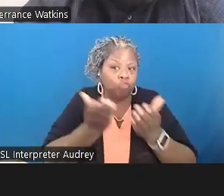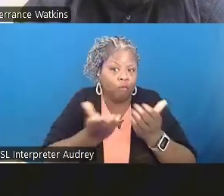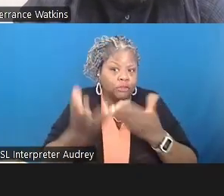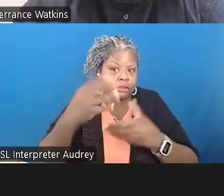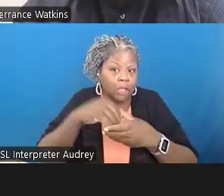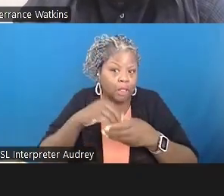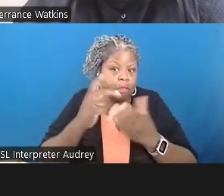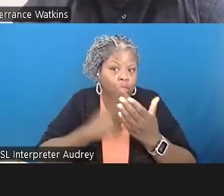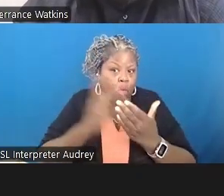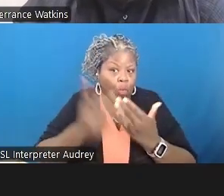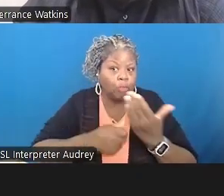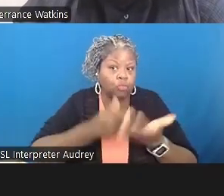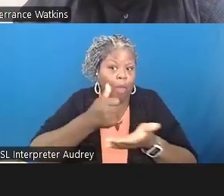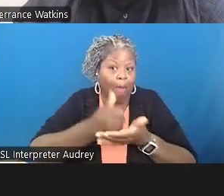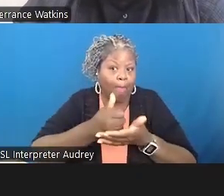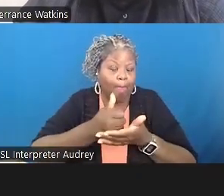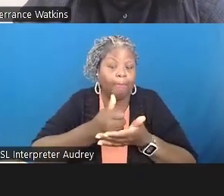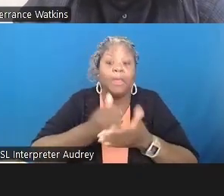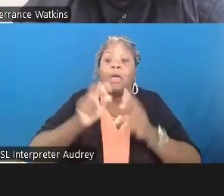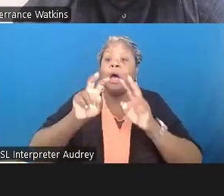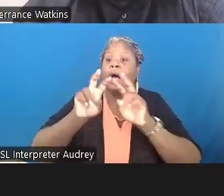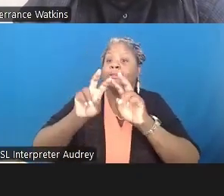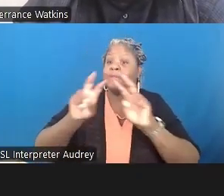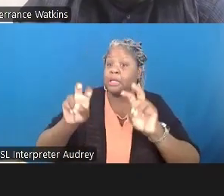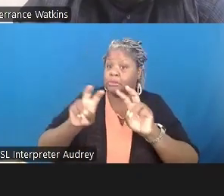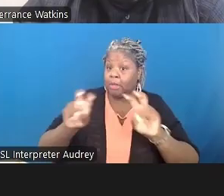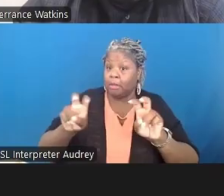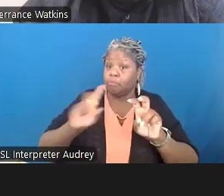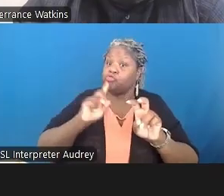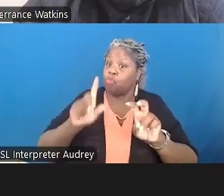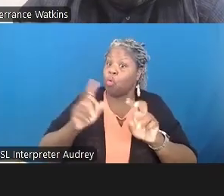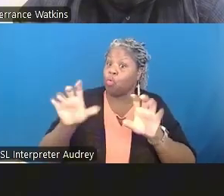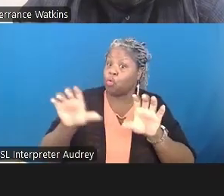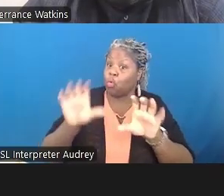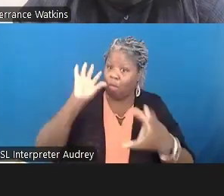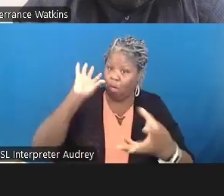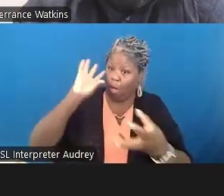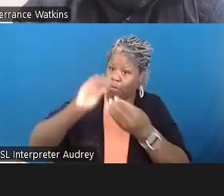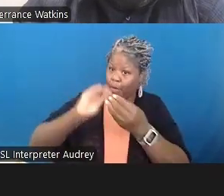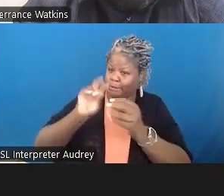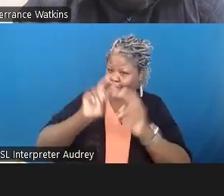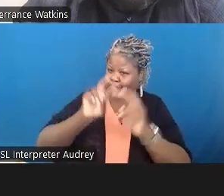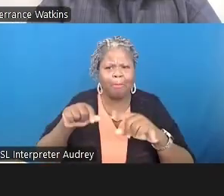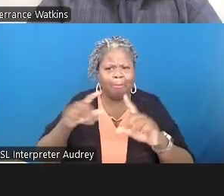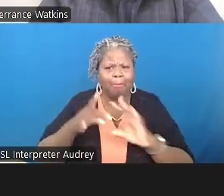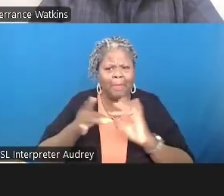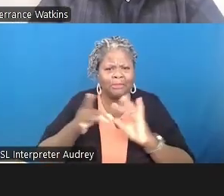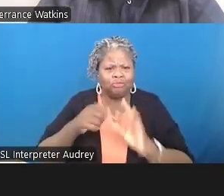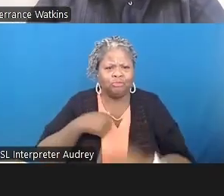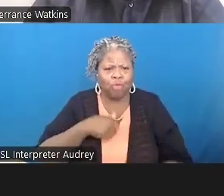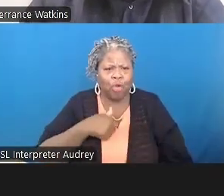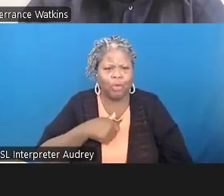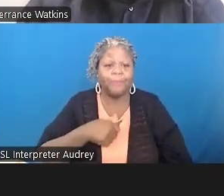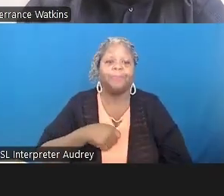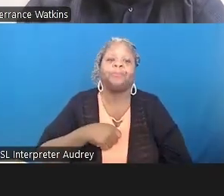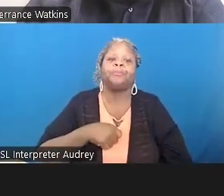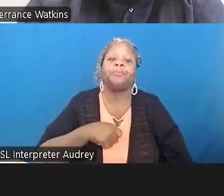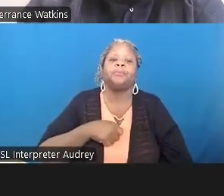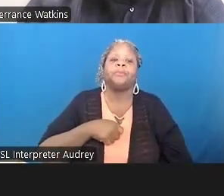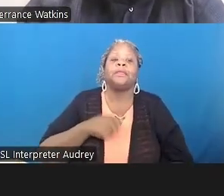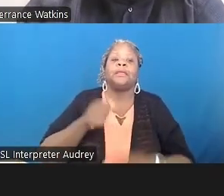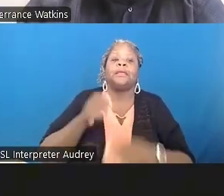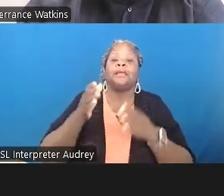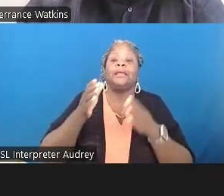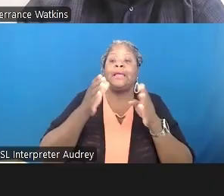goals. Assessment, we wanted to make sure that we were doing a comprehensive assessment for every member. Individualized service